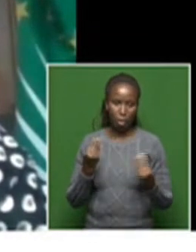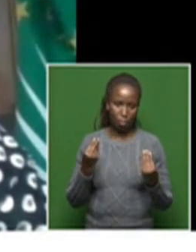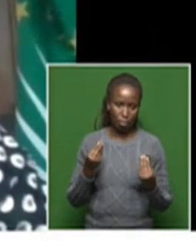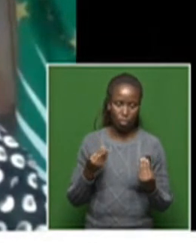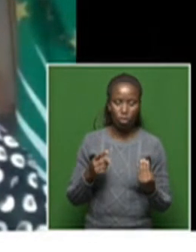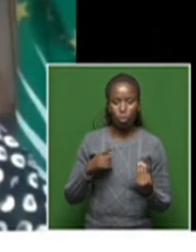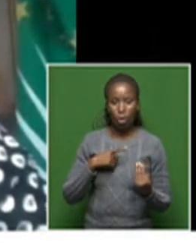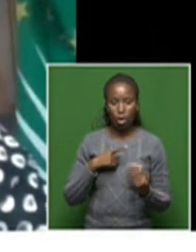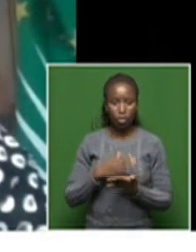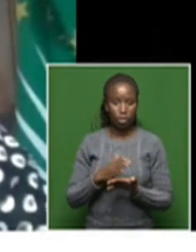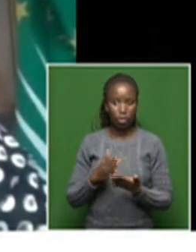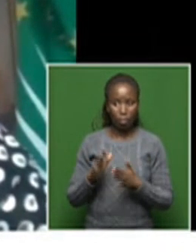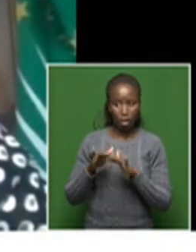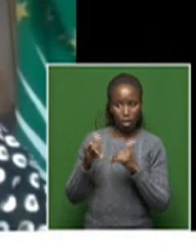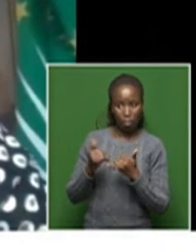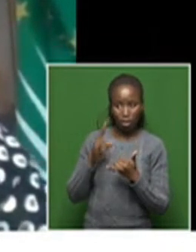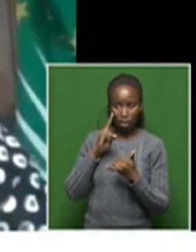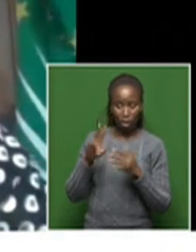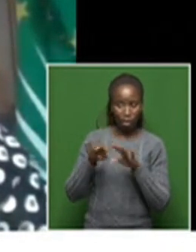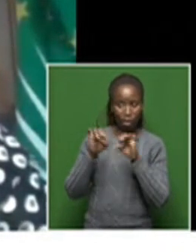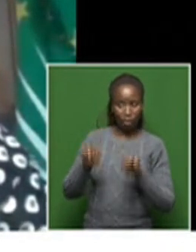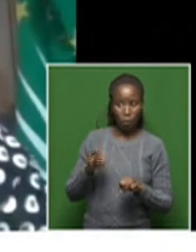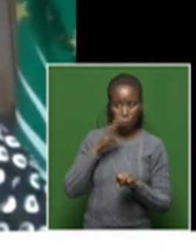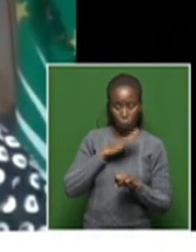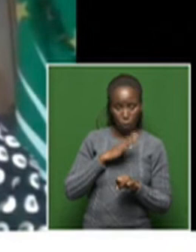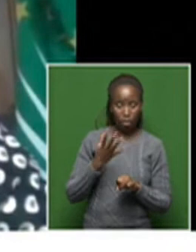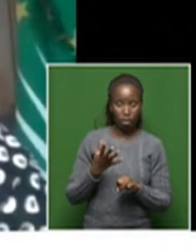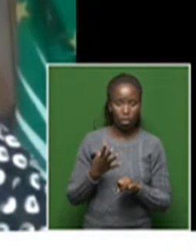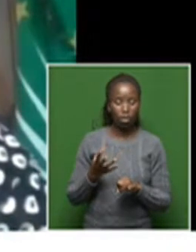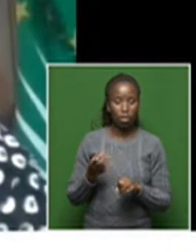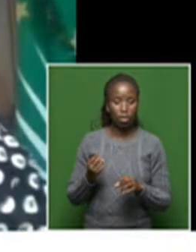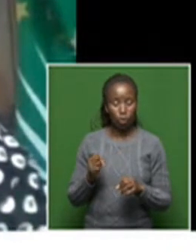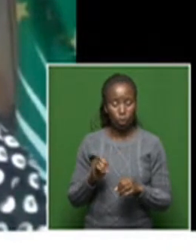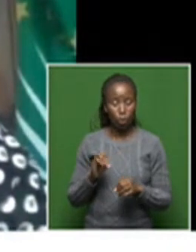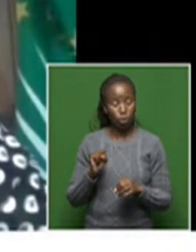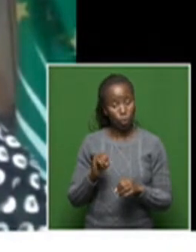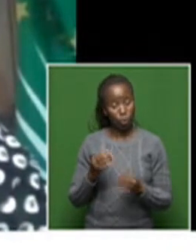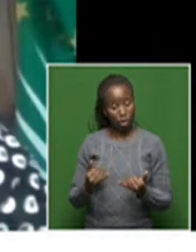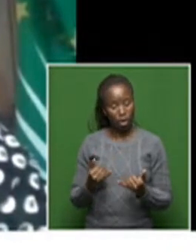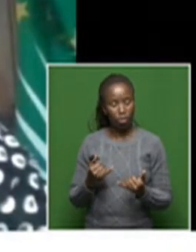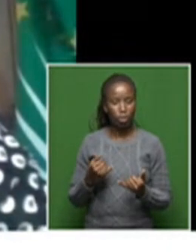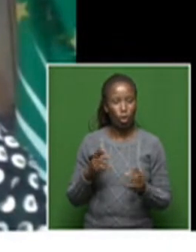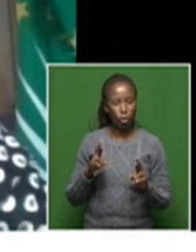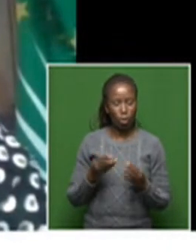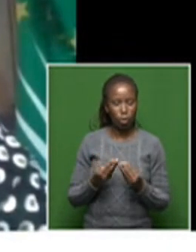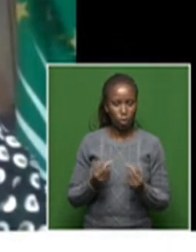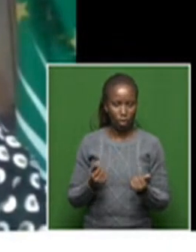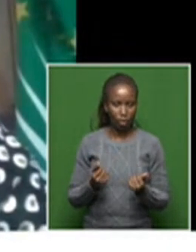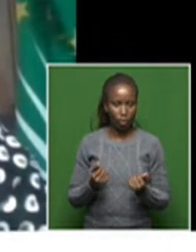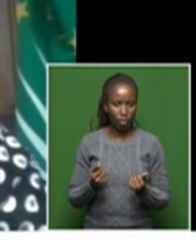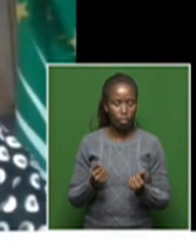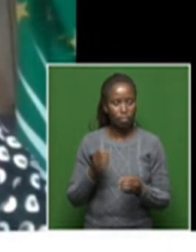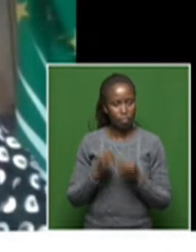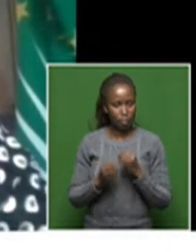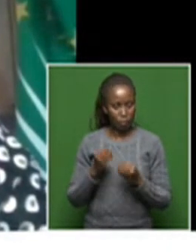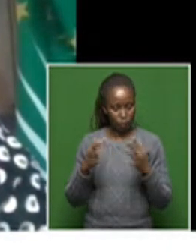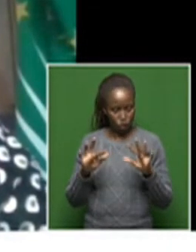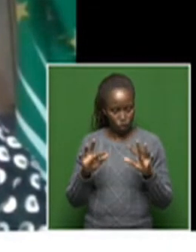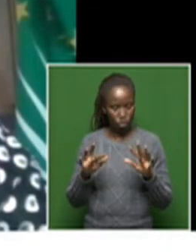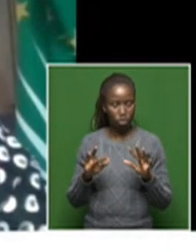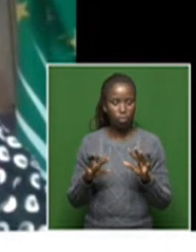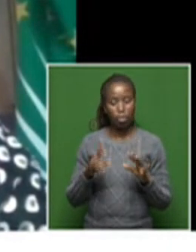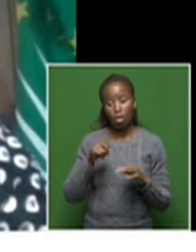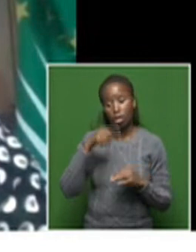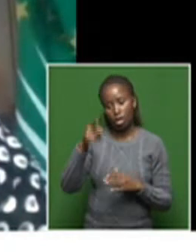certificates would not have been issued. So now we're getting that has been sorted, they're being installed, and next week there will be, and